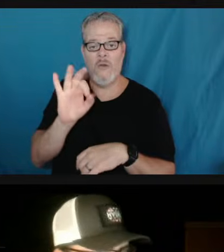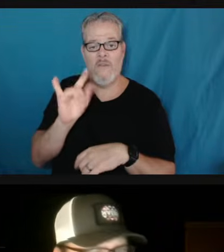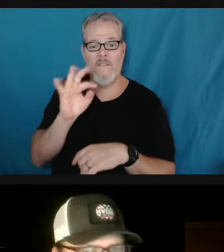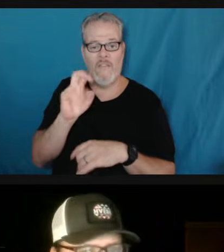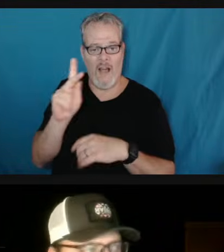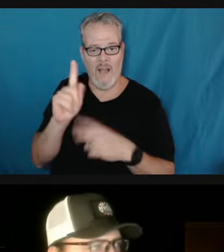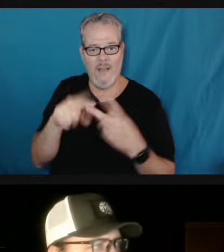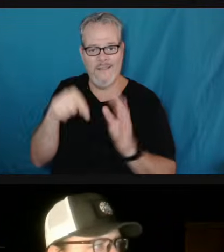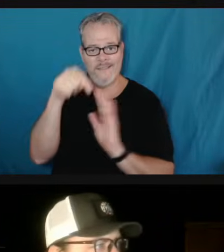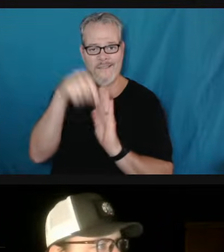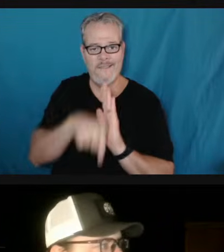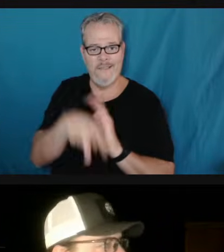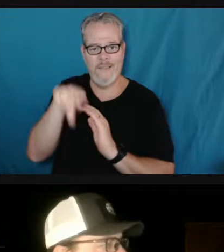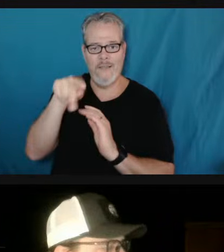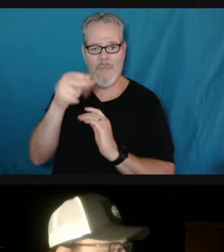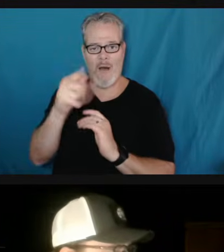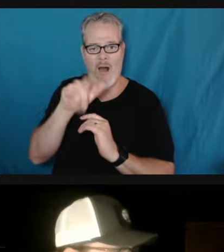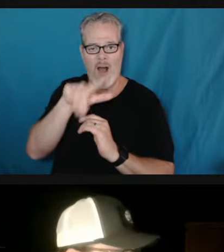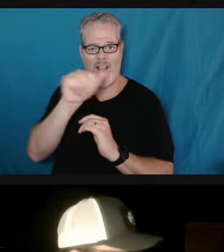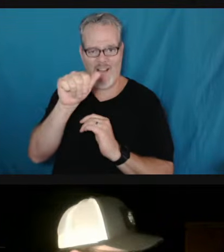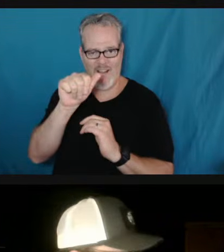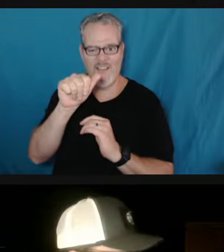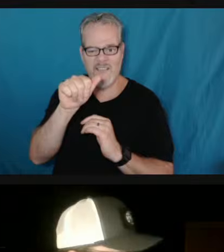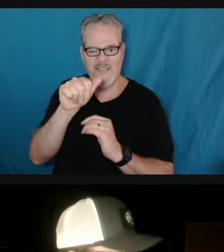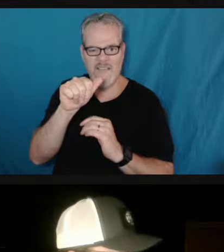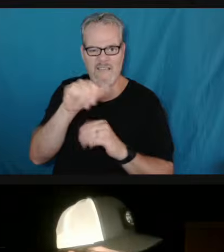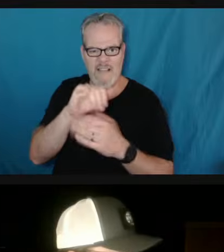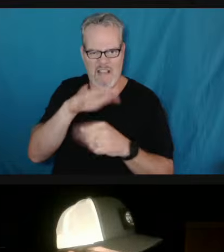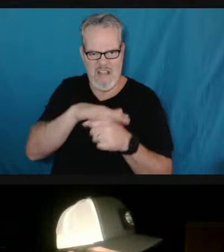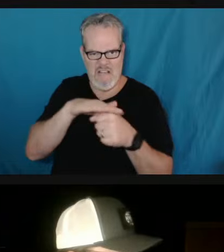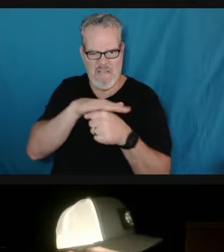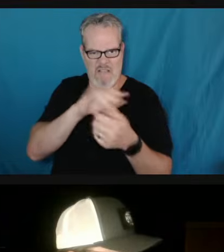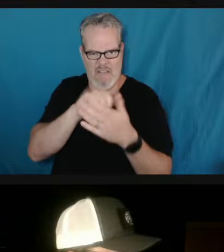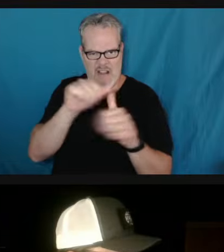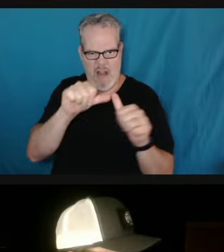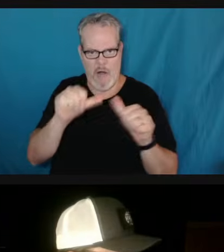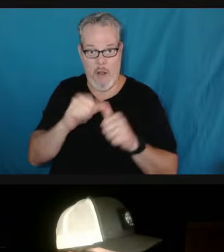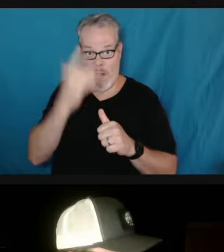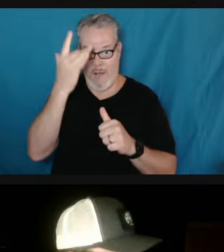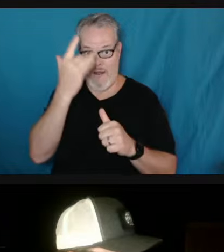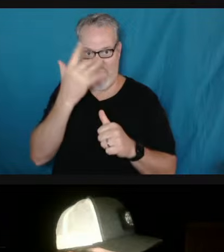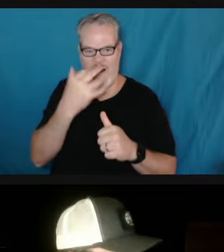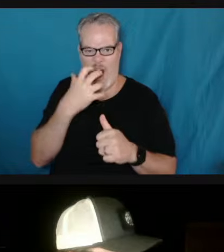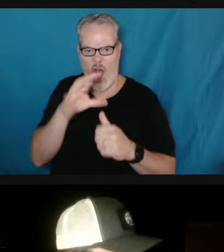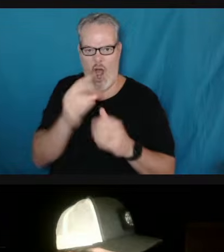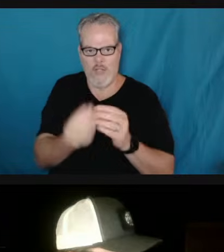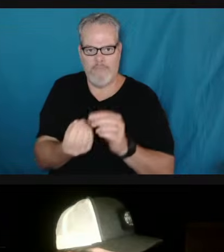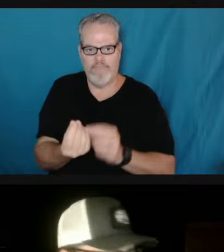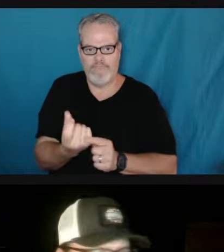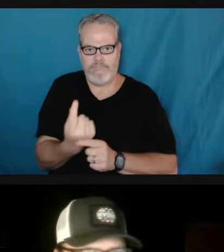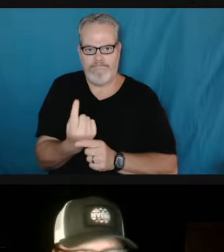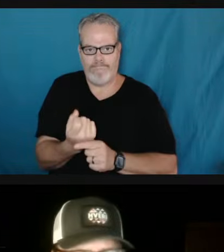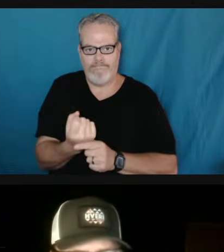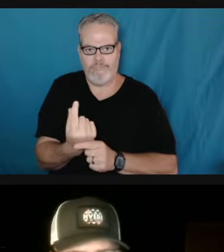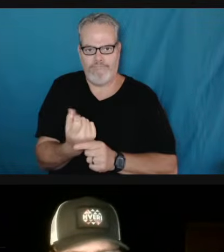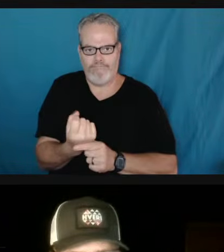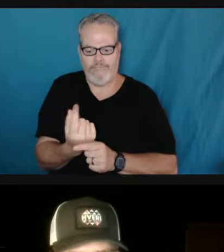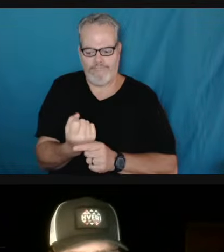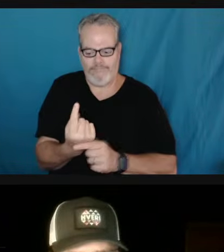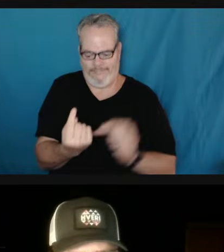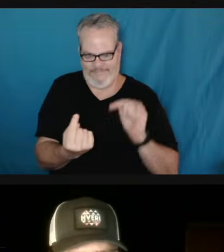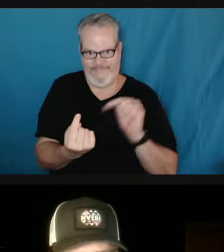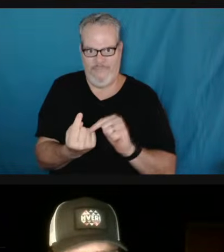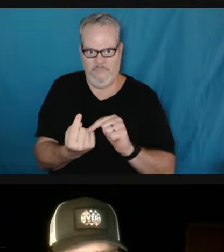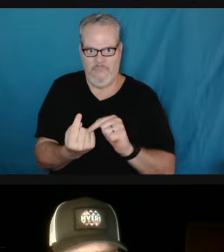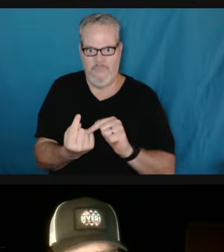Pahala magma source by the hotspot. So we won't linger on that any longer. And once